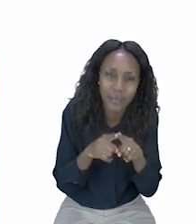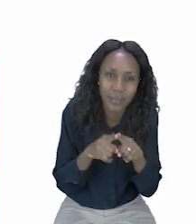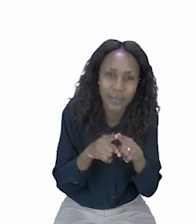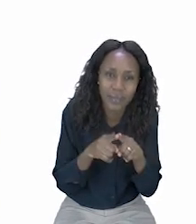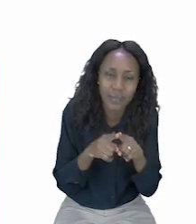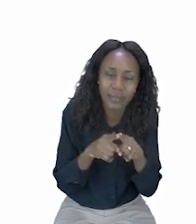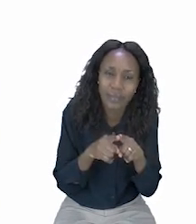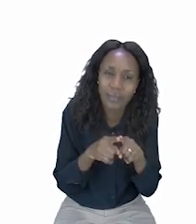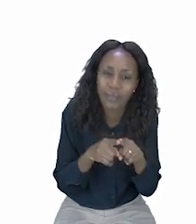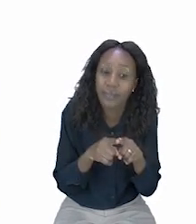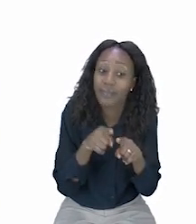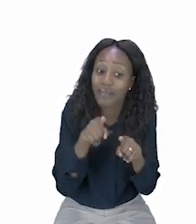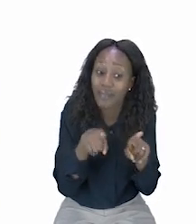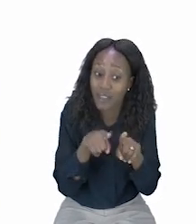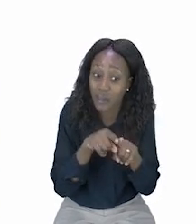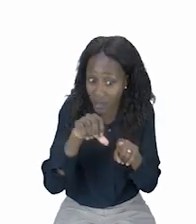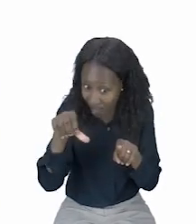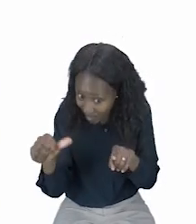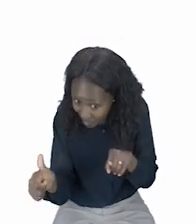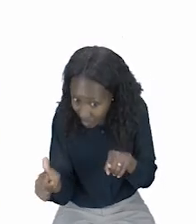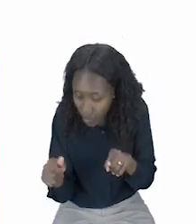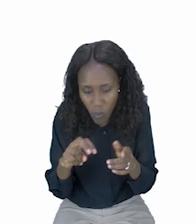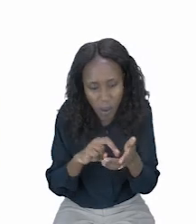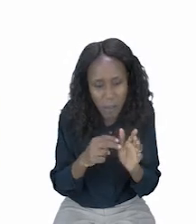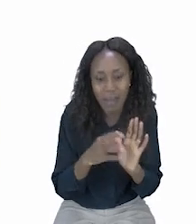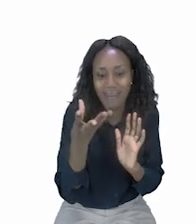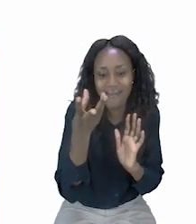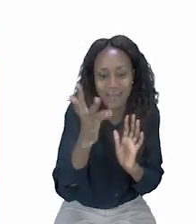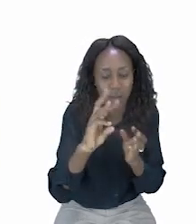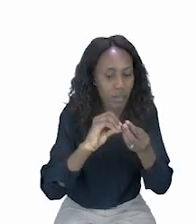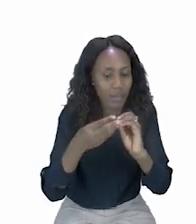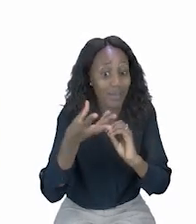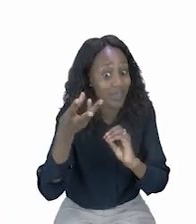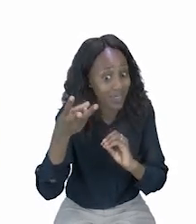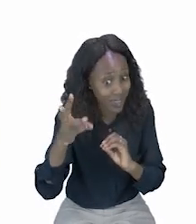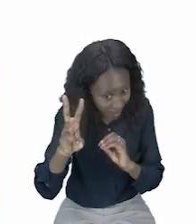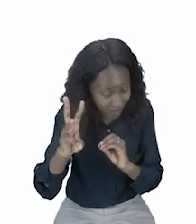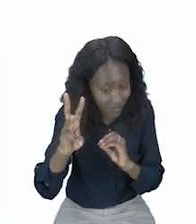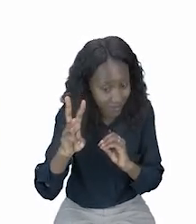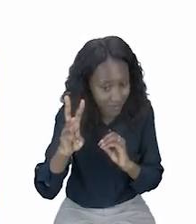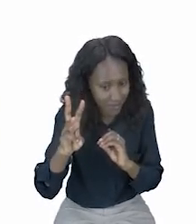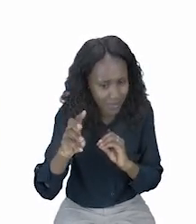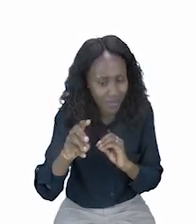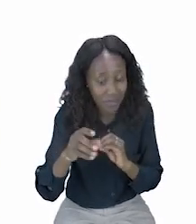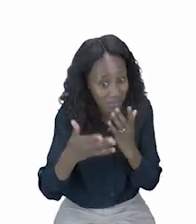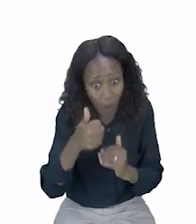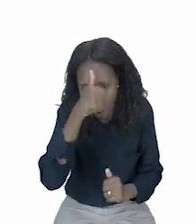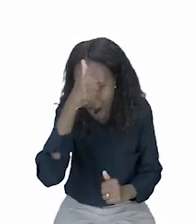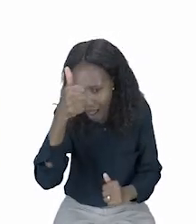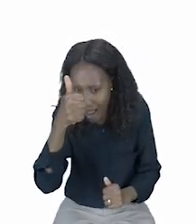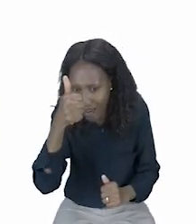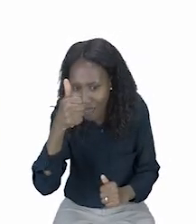pentagon, hexagon also means 6. And if you are clever, you would know